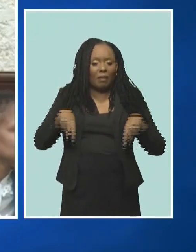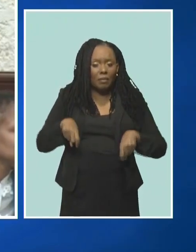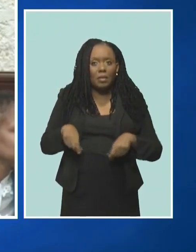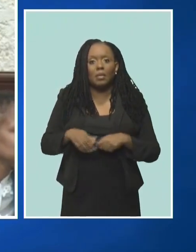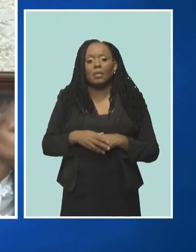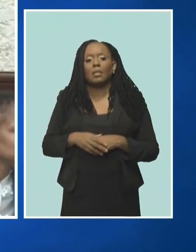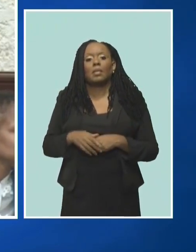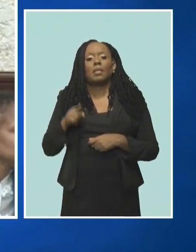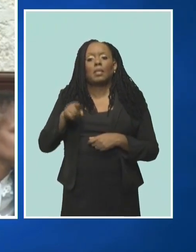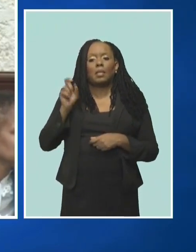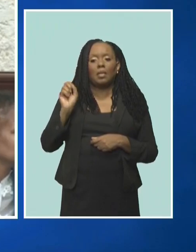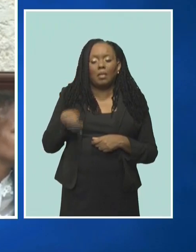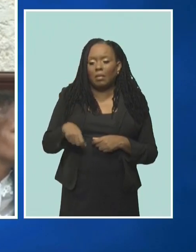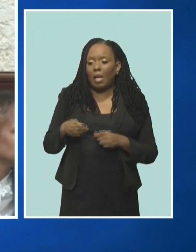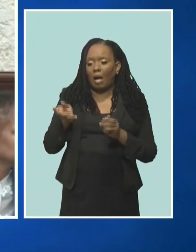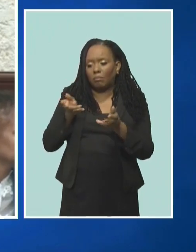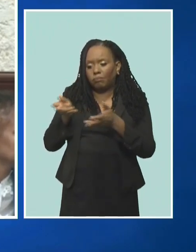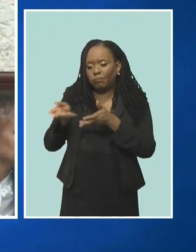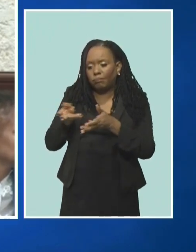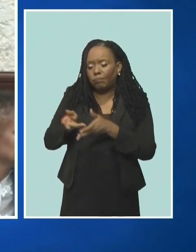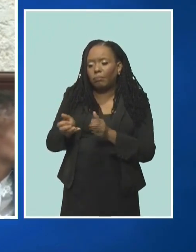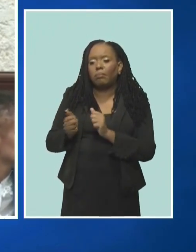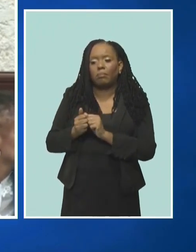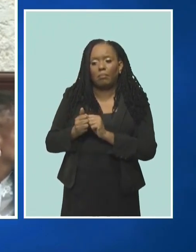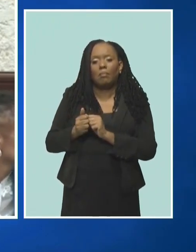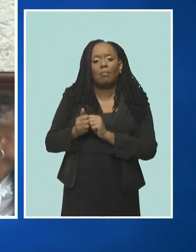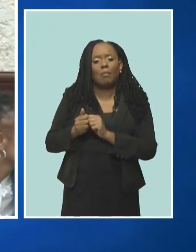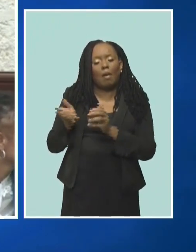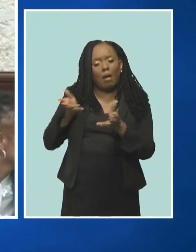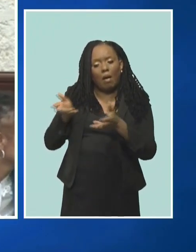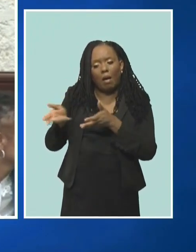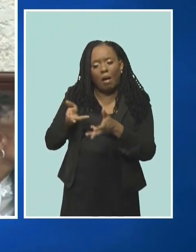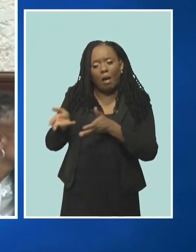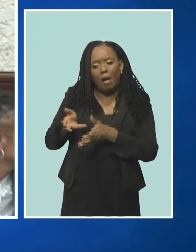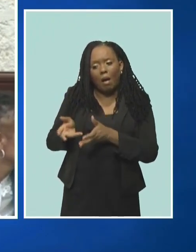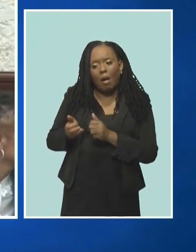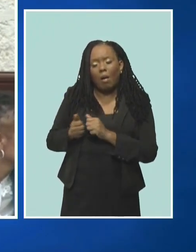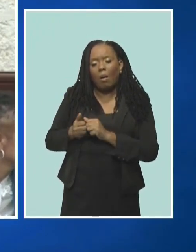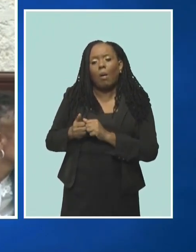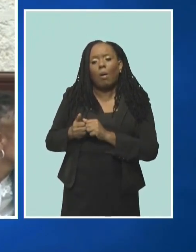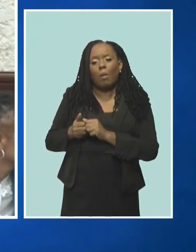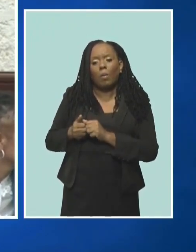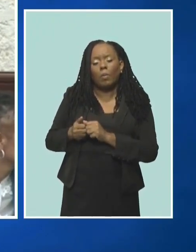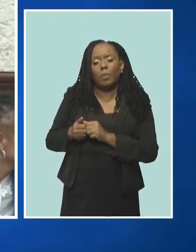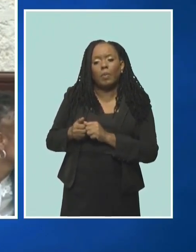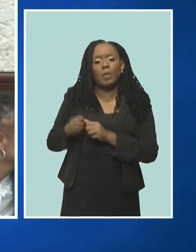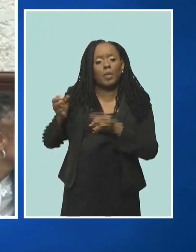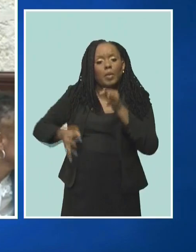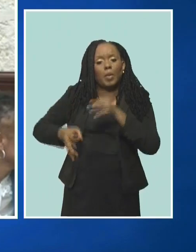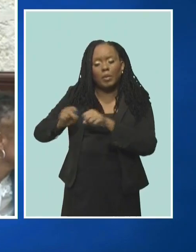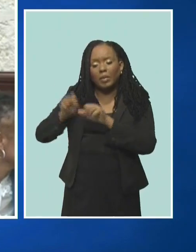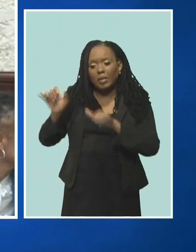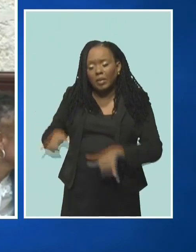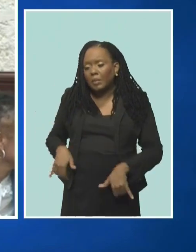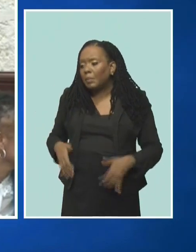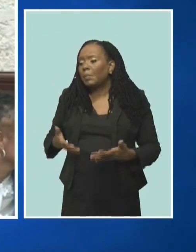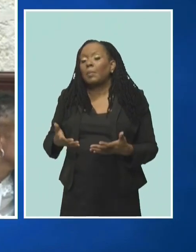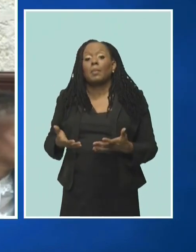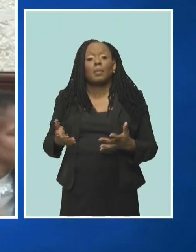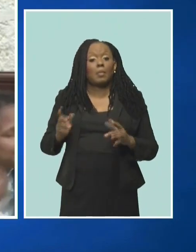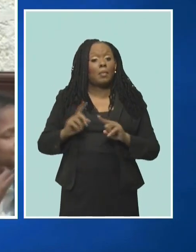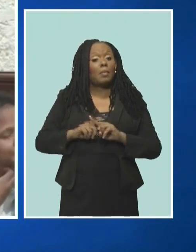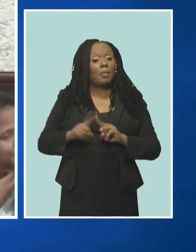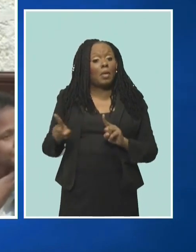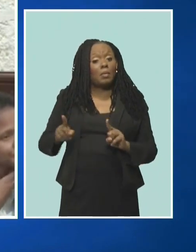such a bargain with a prosecutor, and when you get to court, the prosecutor saying no, the court saying no, everybody saying no, and you've wasted your time and